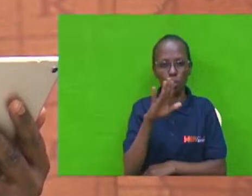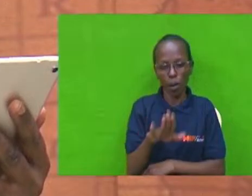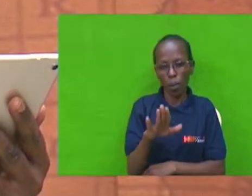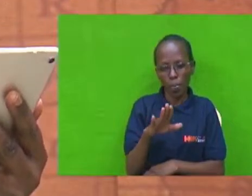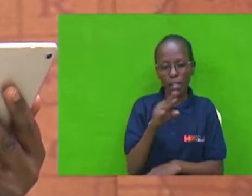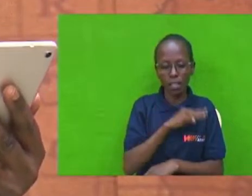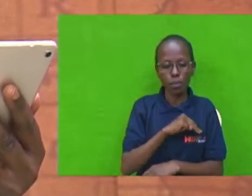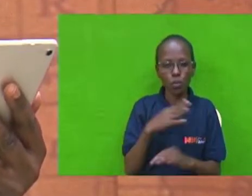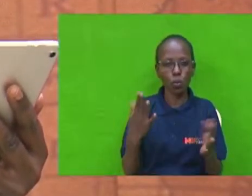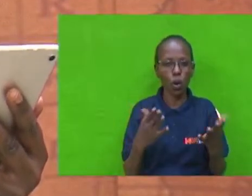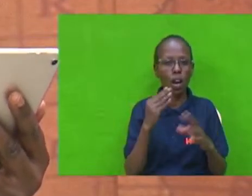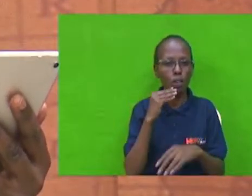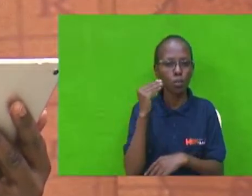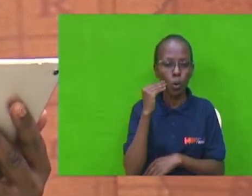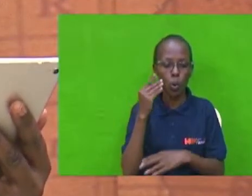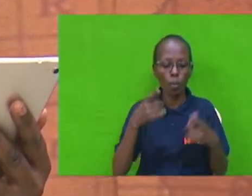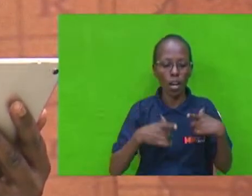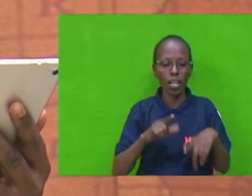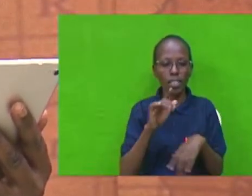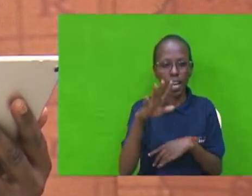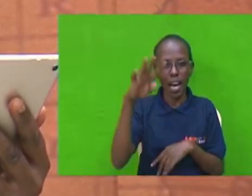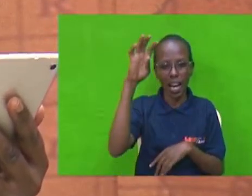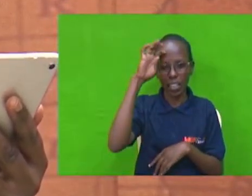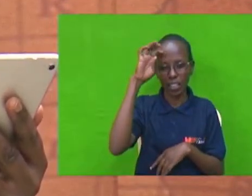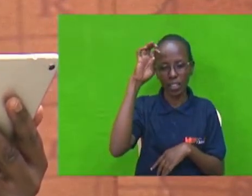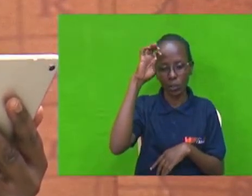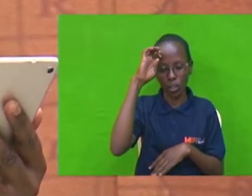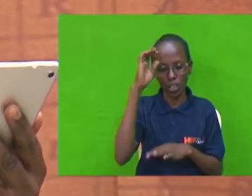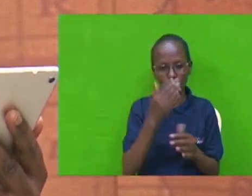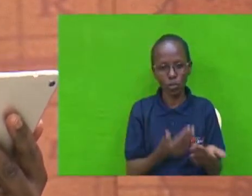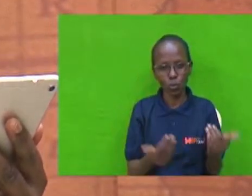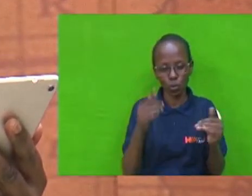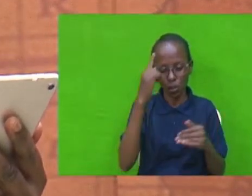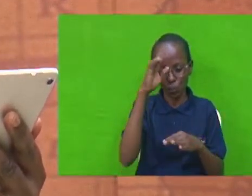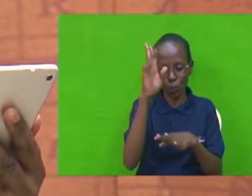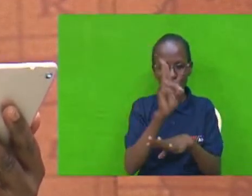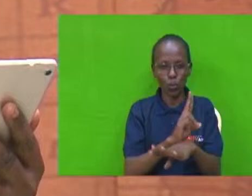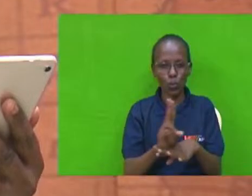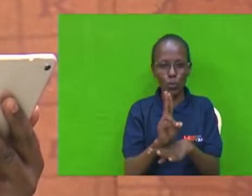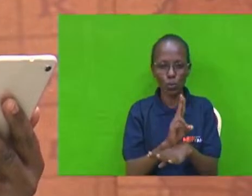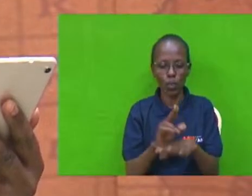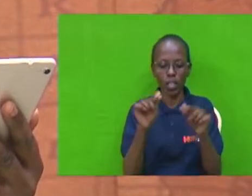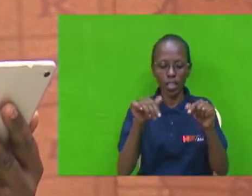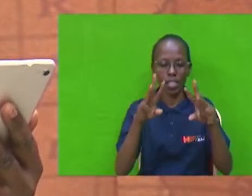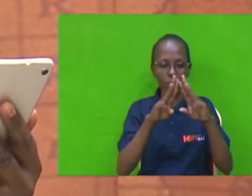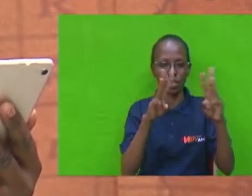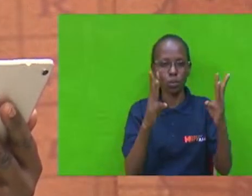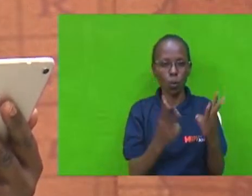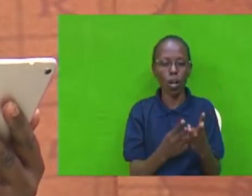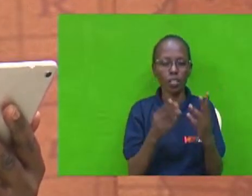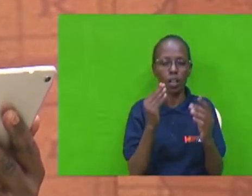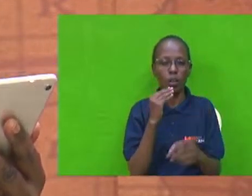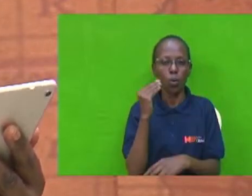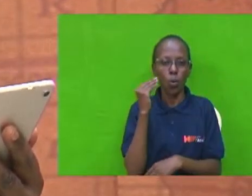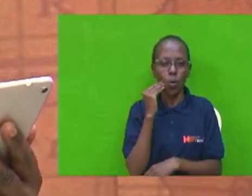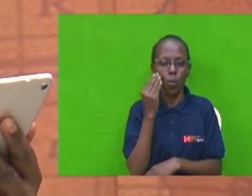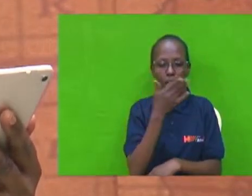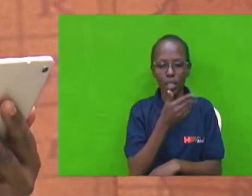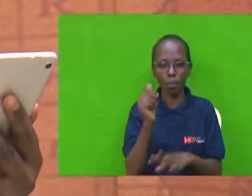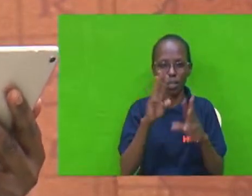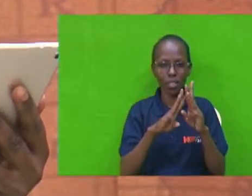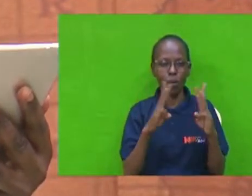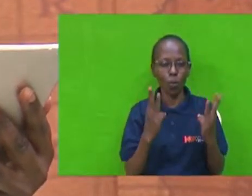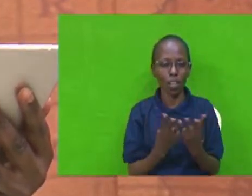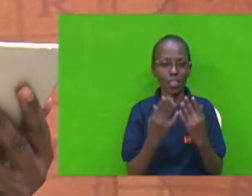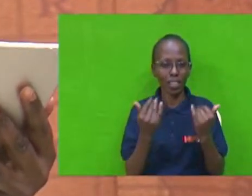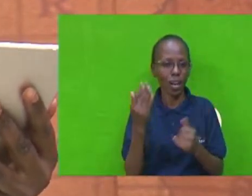ni hapo nyumbani. Mm-hmm. Let her educate her children for usefulness mm-hmm. in this world and for a home in the better world. Sasa